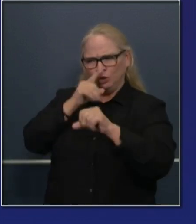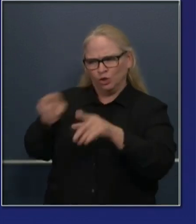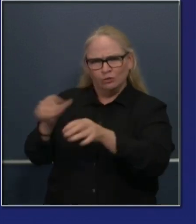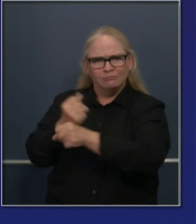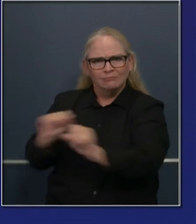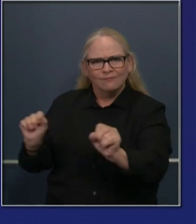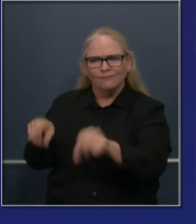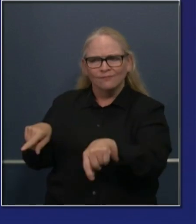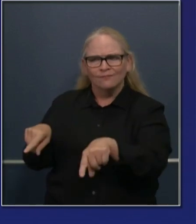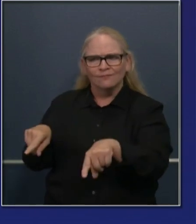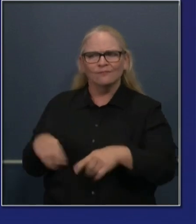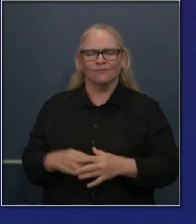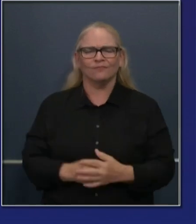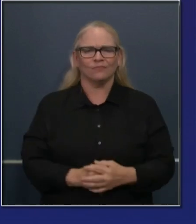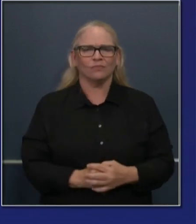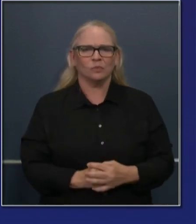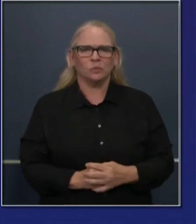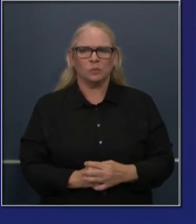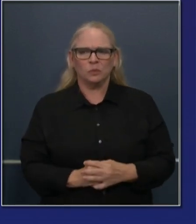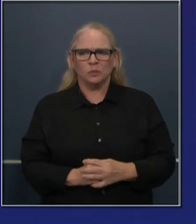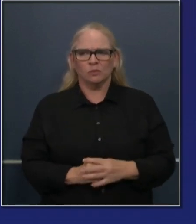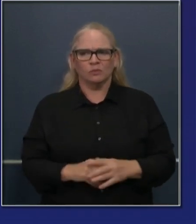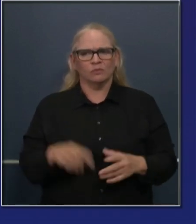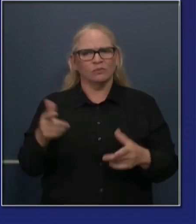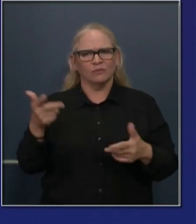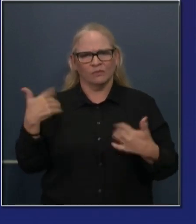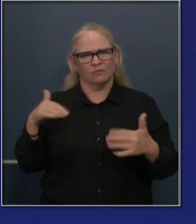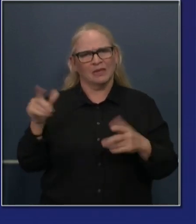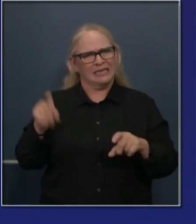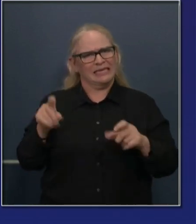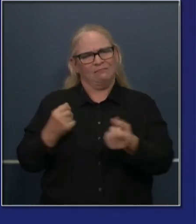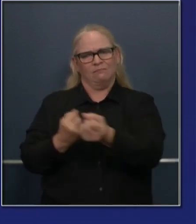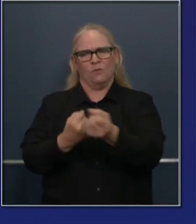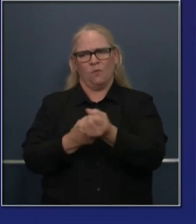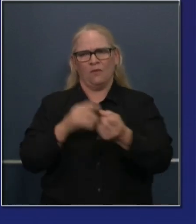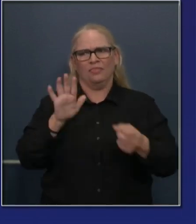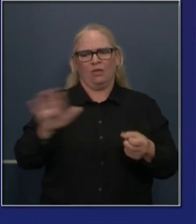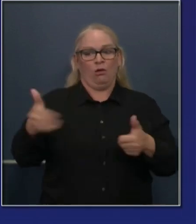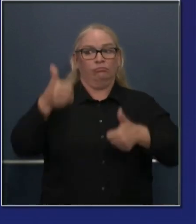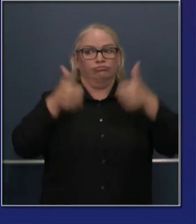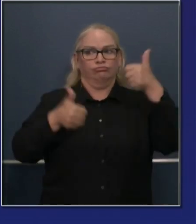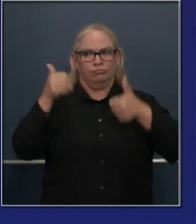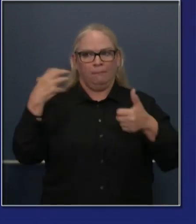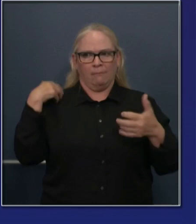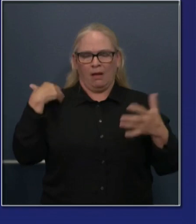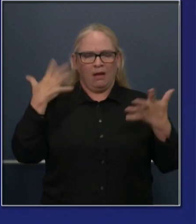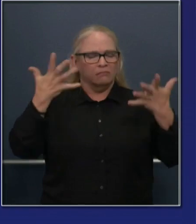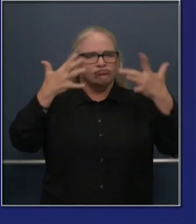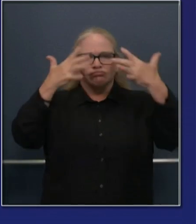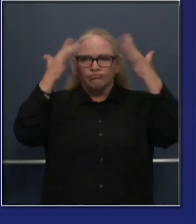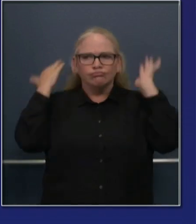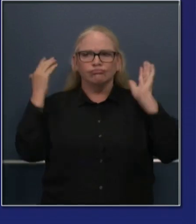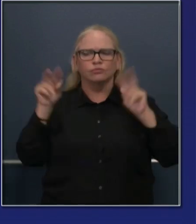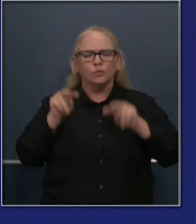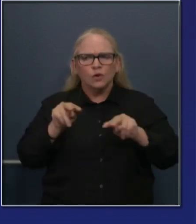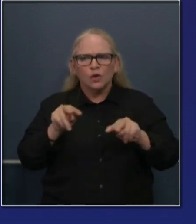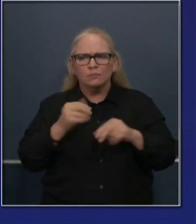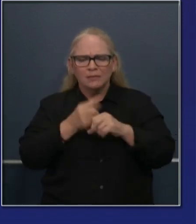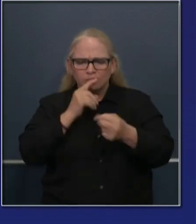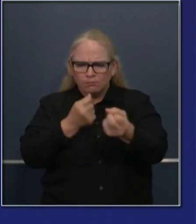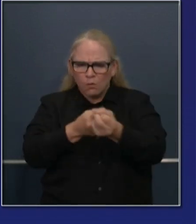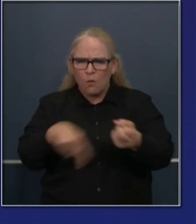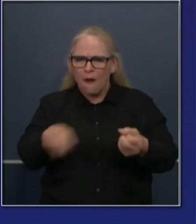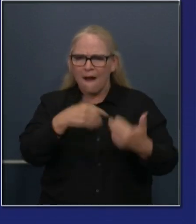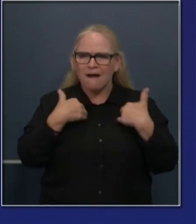have been overwhelmingly supportive of these efforts, and we want to continue to work in the spirit of collaboration and partnership